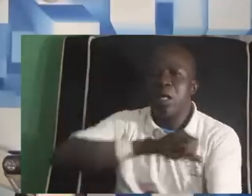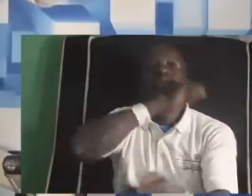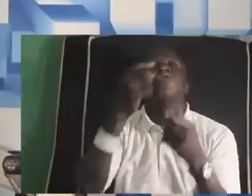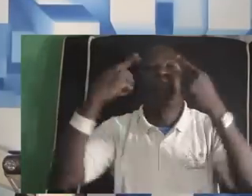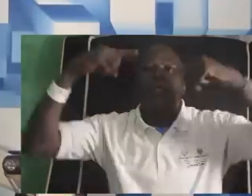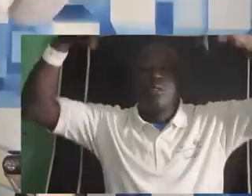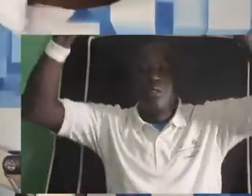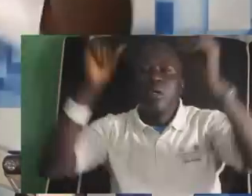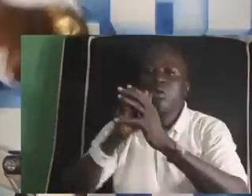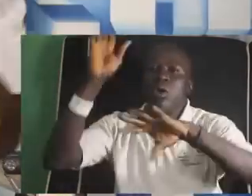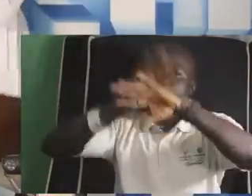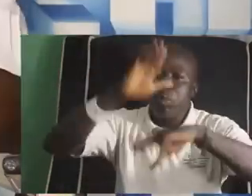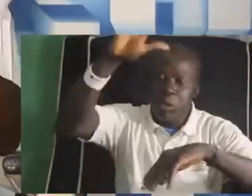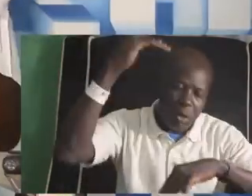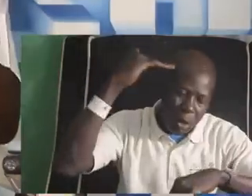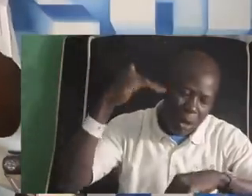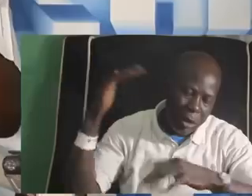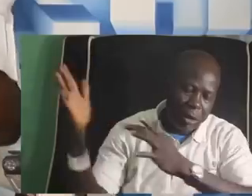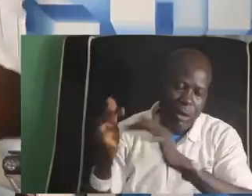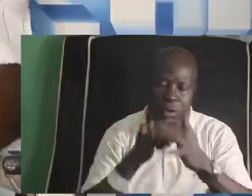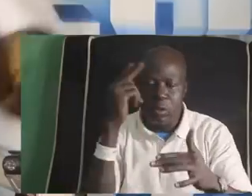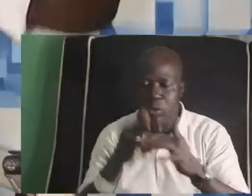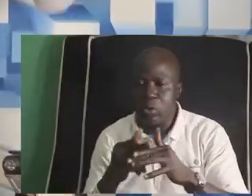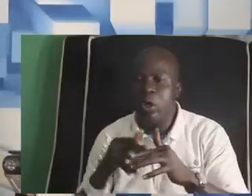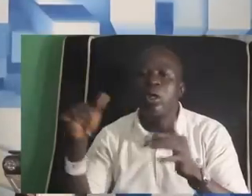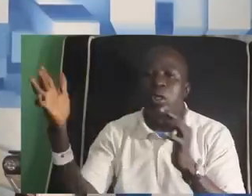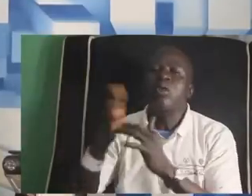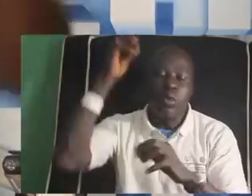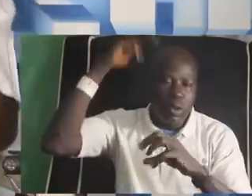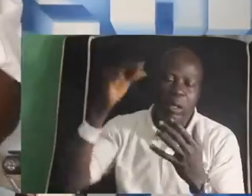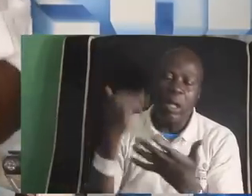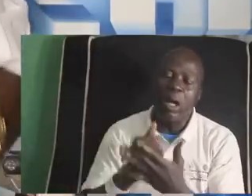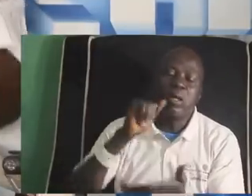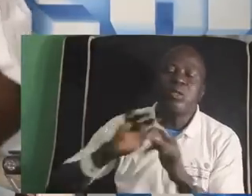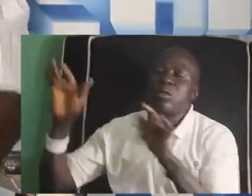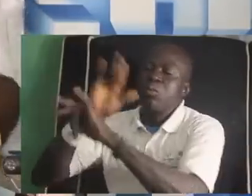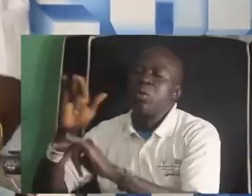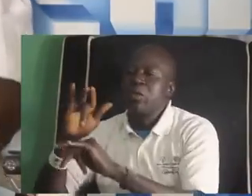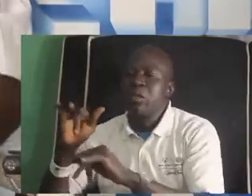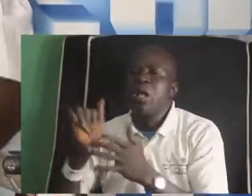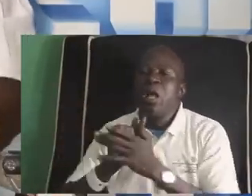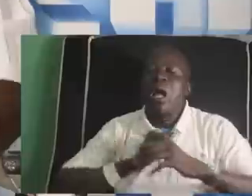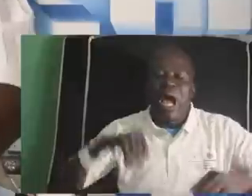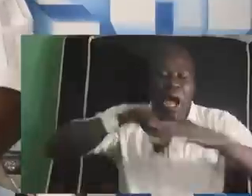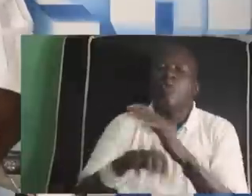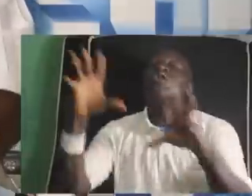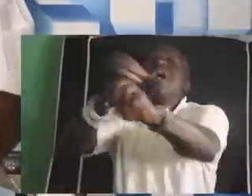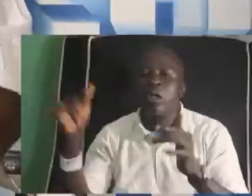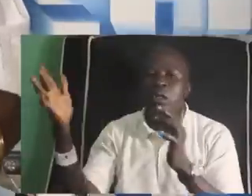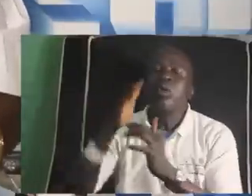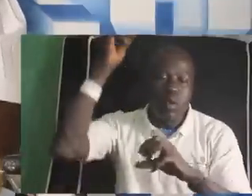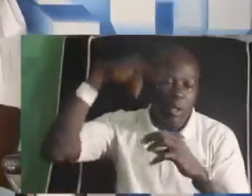glory. O se de lo lo ko Jesus. Amen. Eh wa ri anu gba. Amen. Wa ri wo ma ara anu gba.